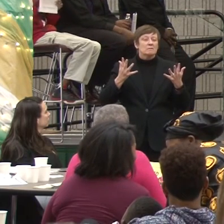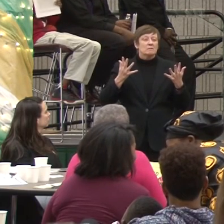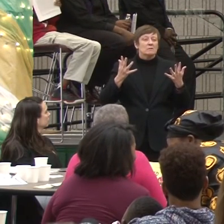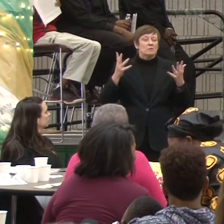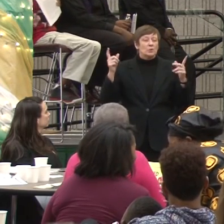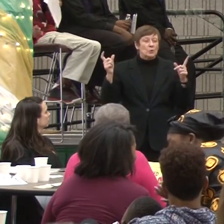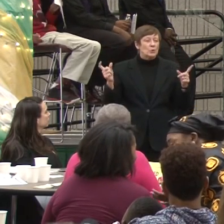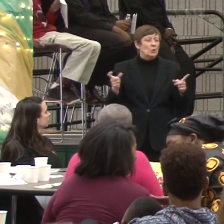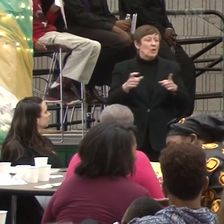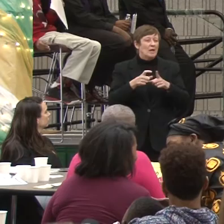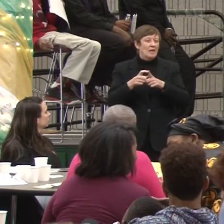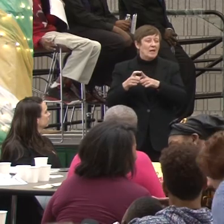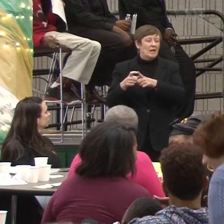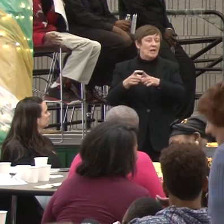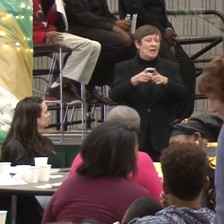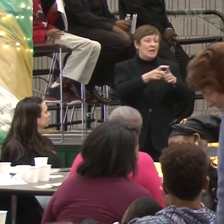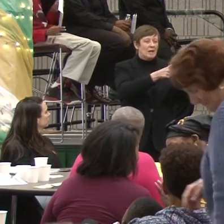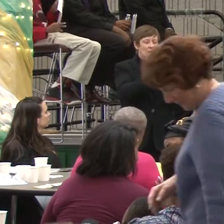Amazing